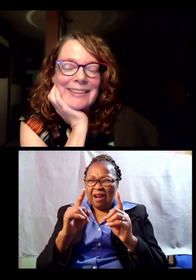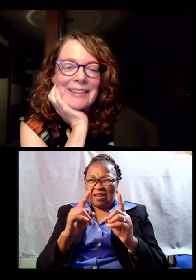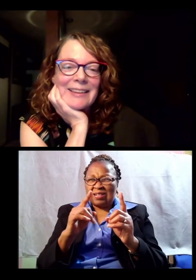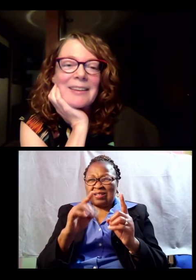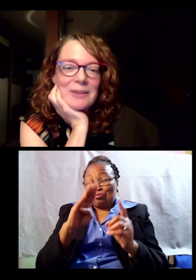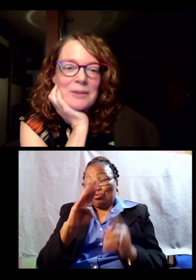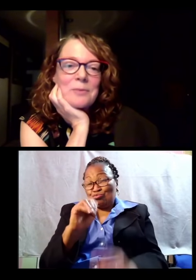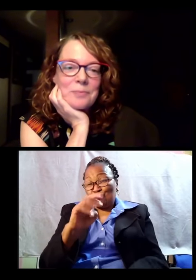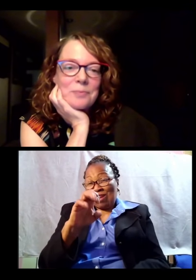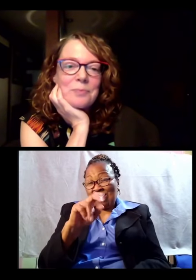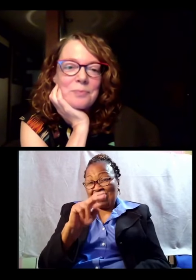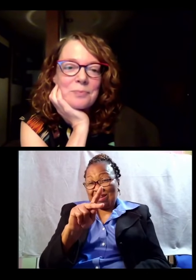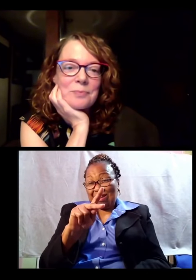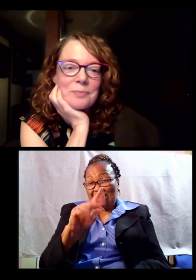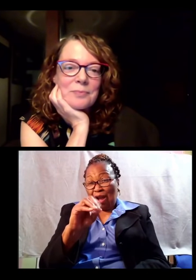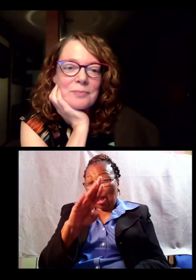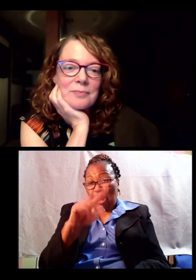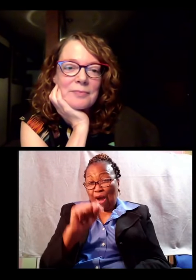disease.